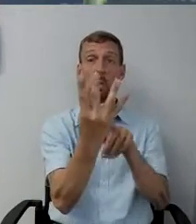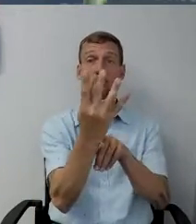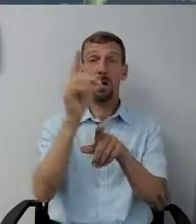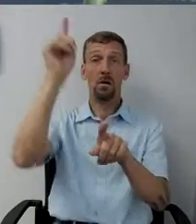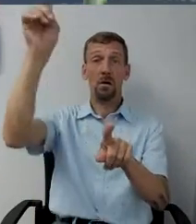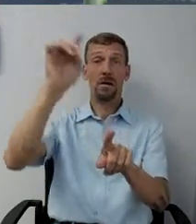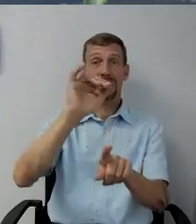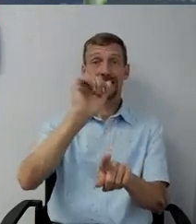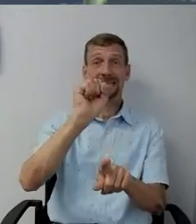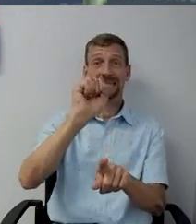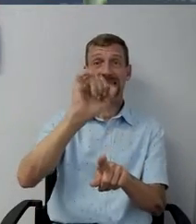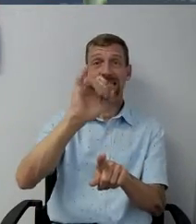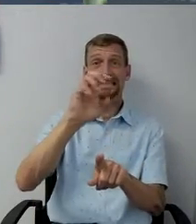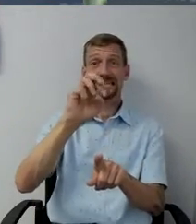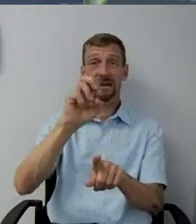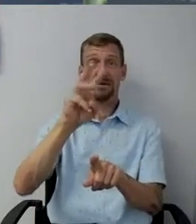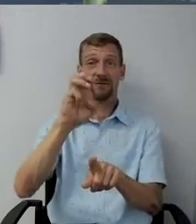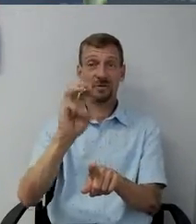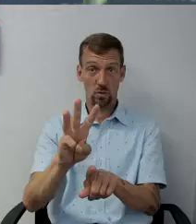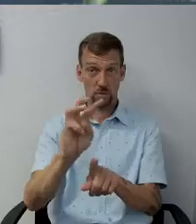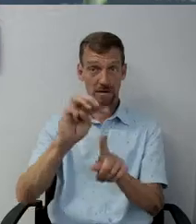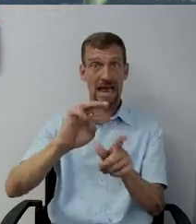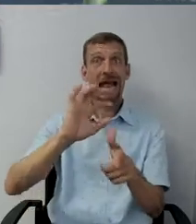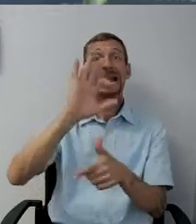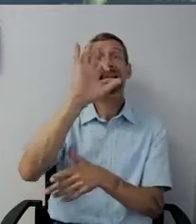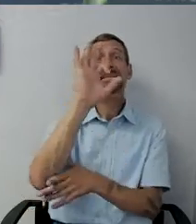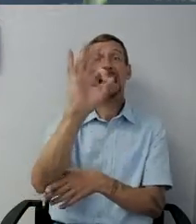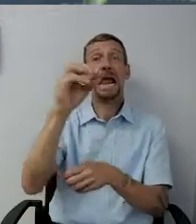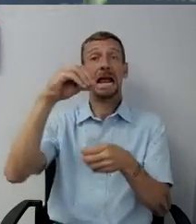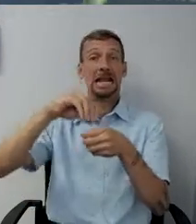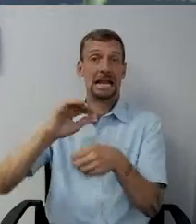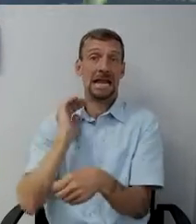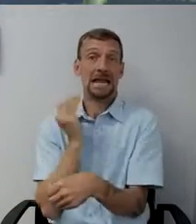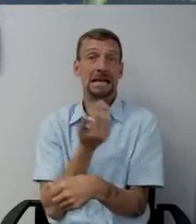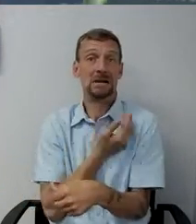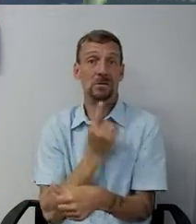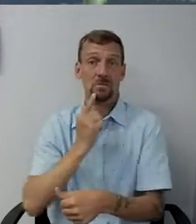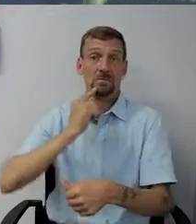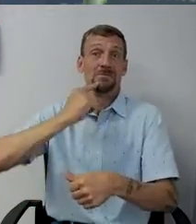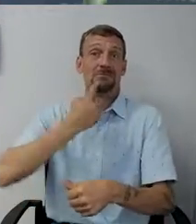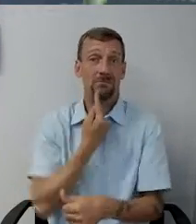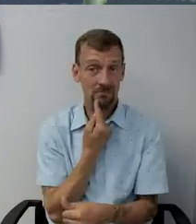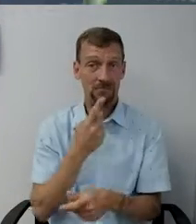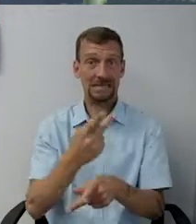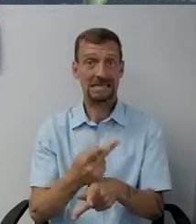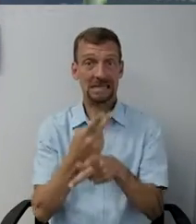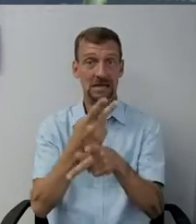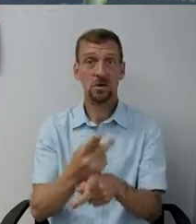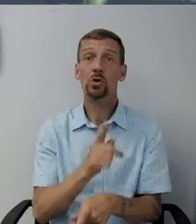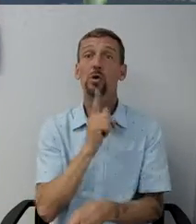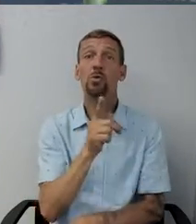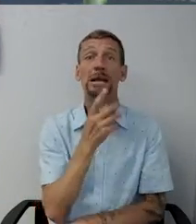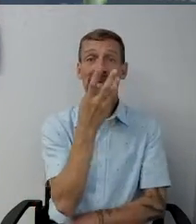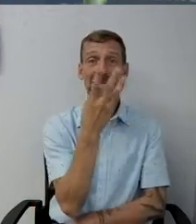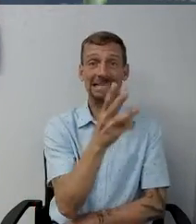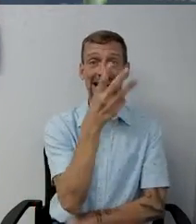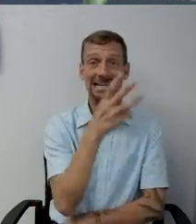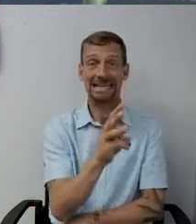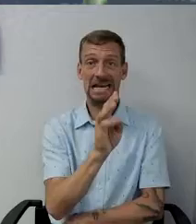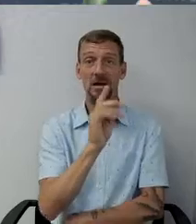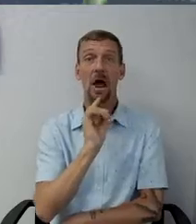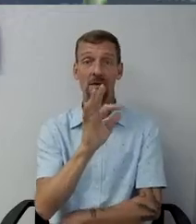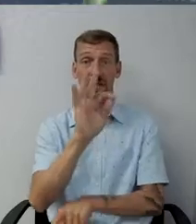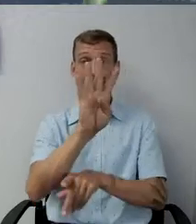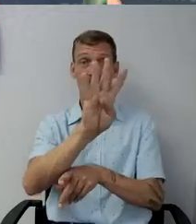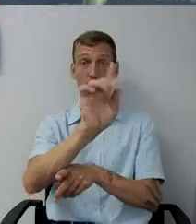View. We have 9 patients that are in our intermediate critical care. So 16 of the 41